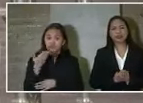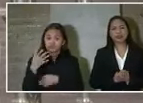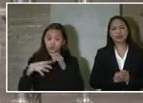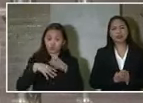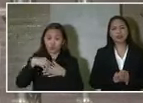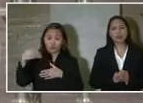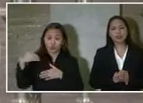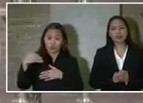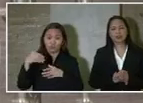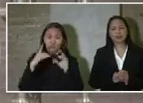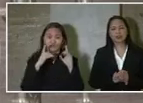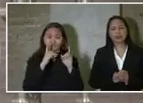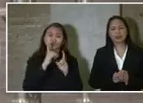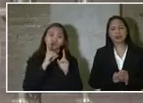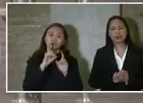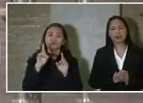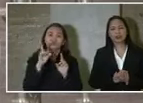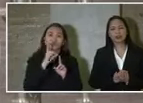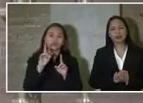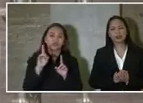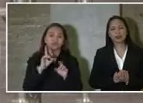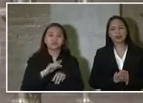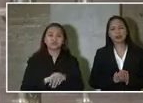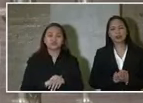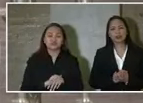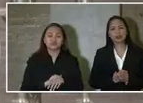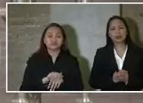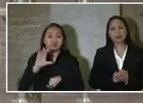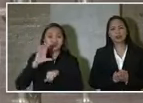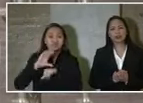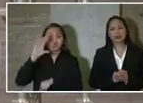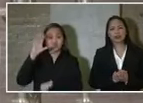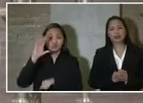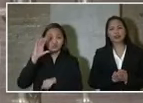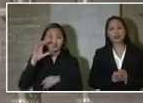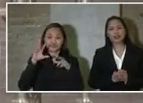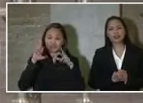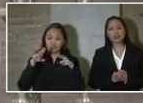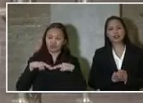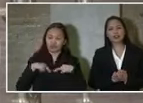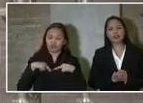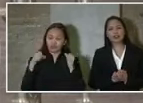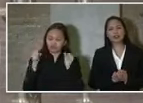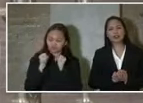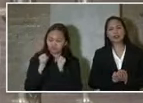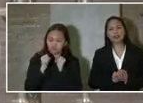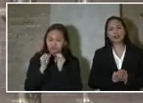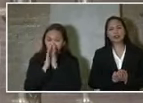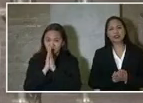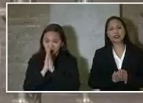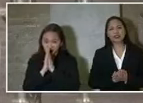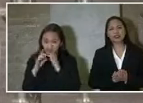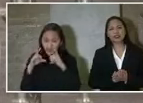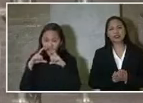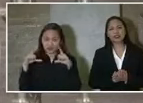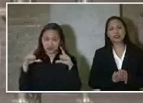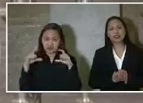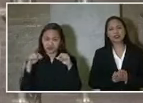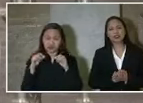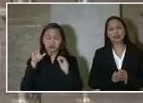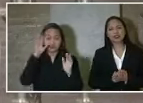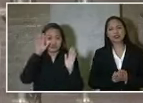of the cathedral, you will be receiving a small prayer card with the picture of Pope